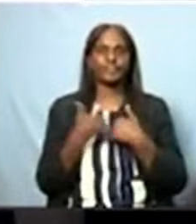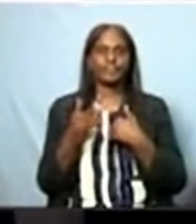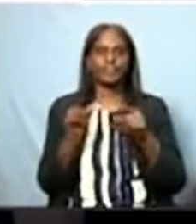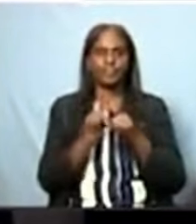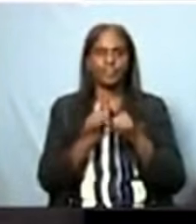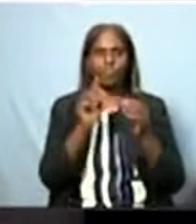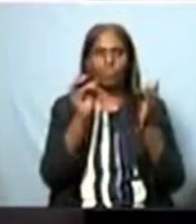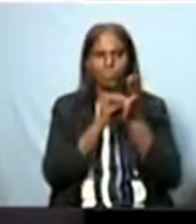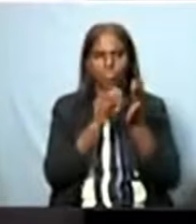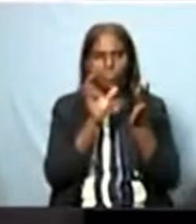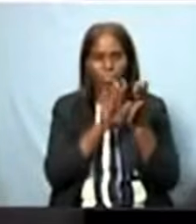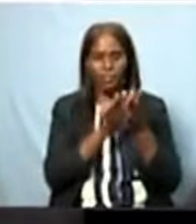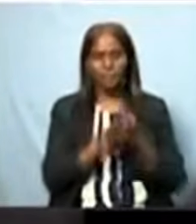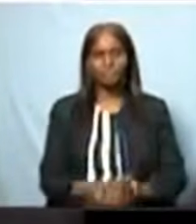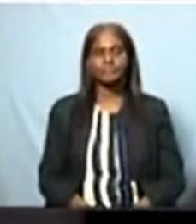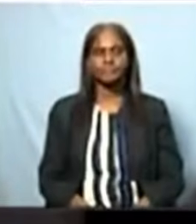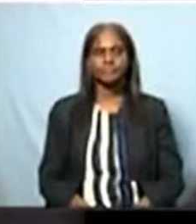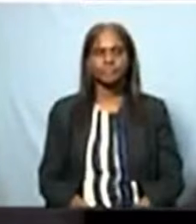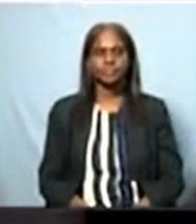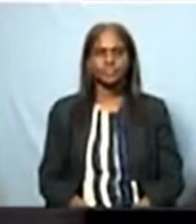as prescribed.